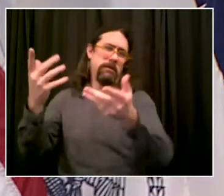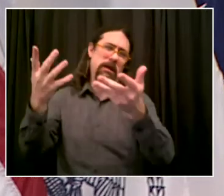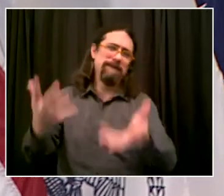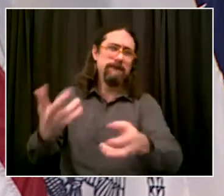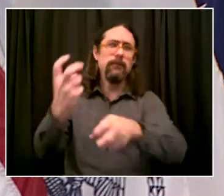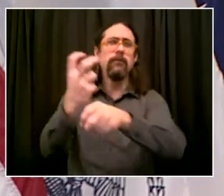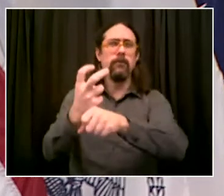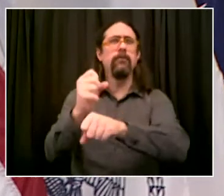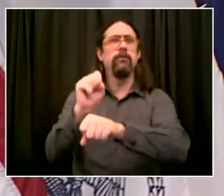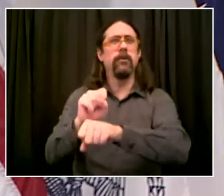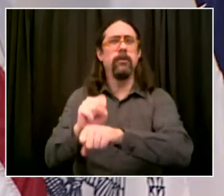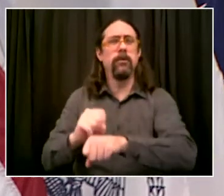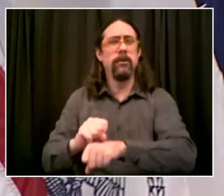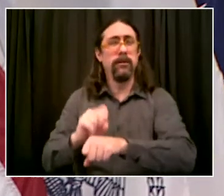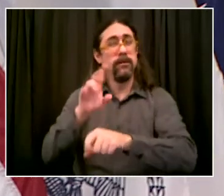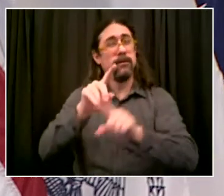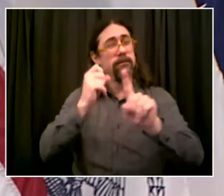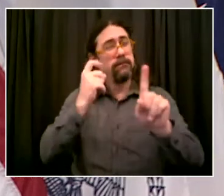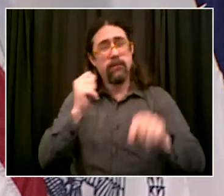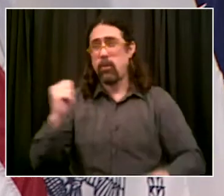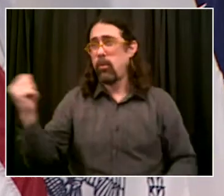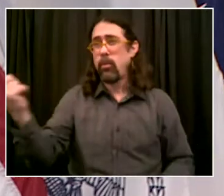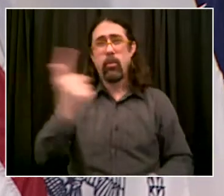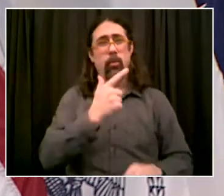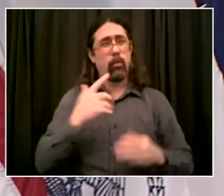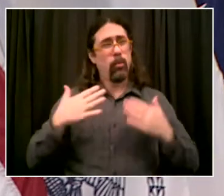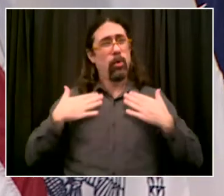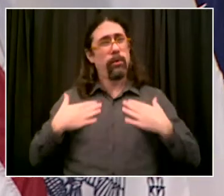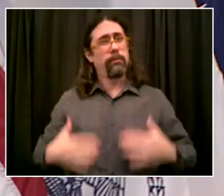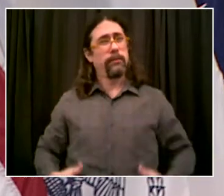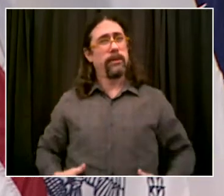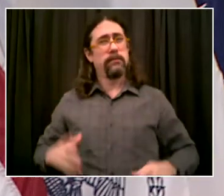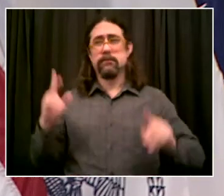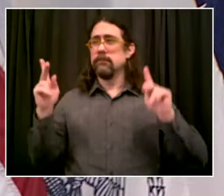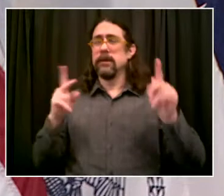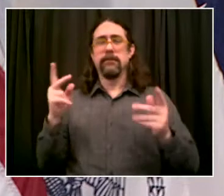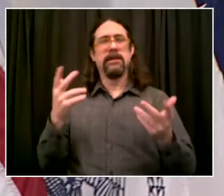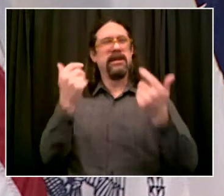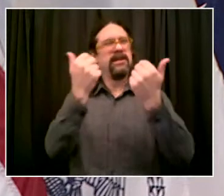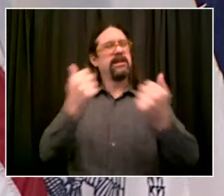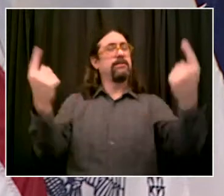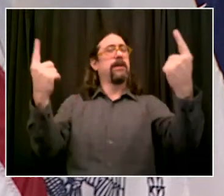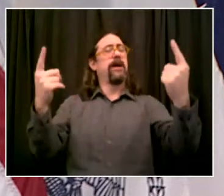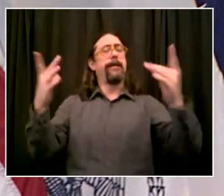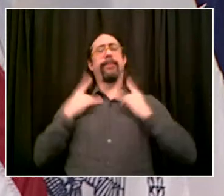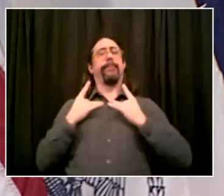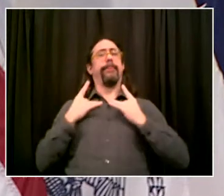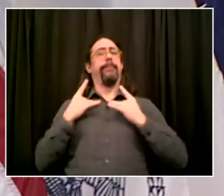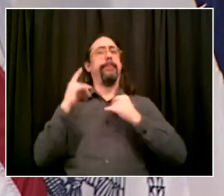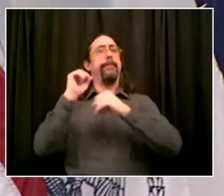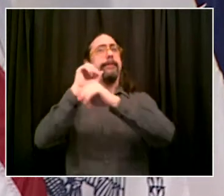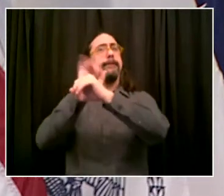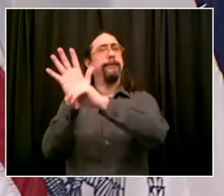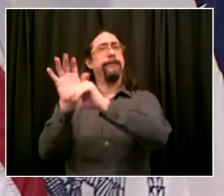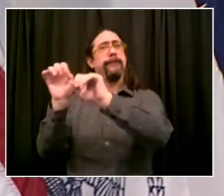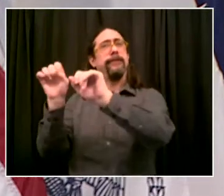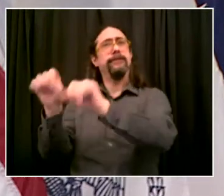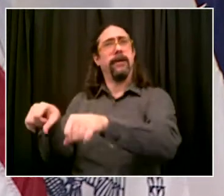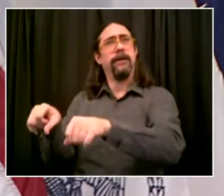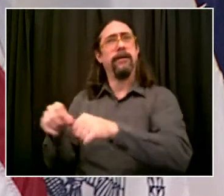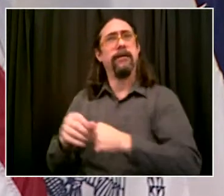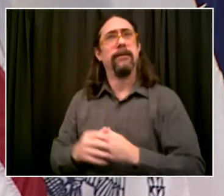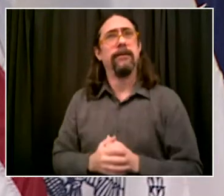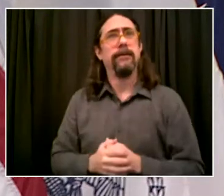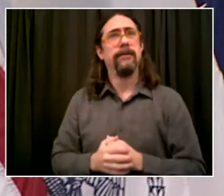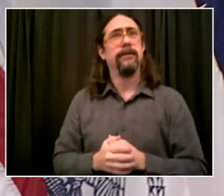reality. Thank God the vast majority of New Yorkers, obviously including Dr. Choksi, have been doing all